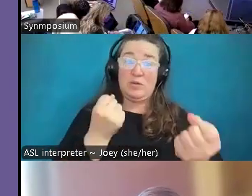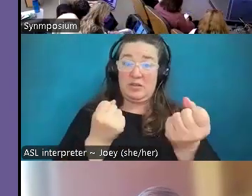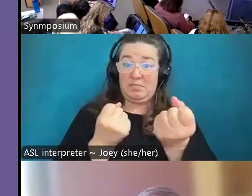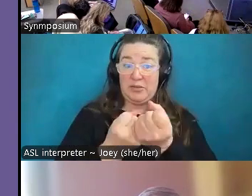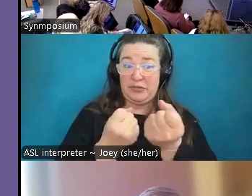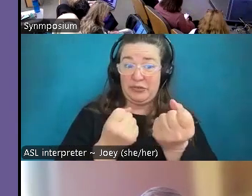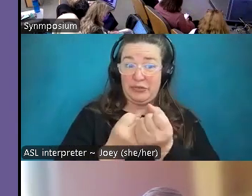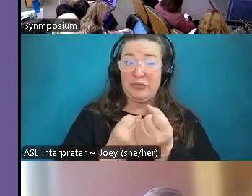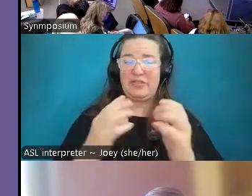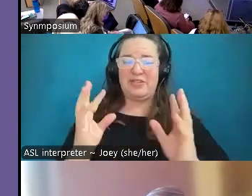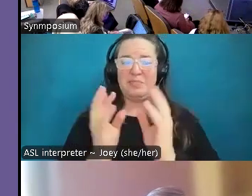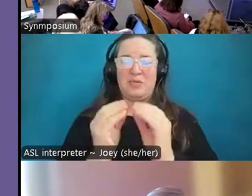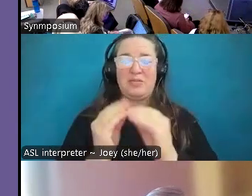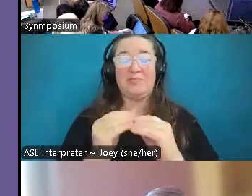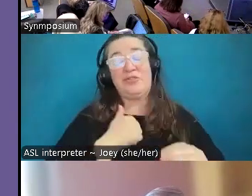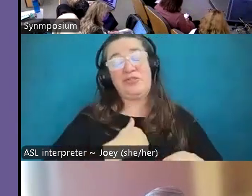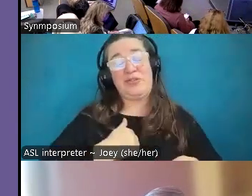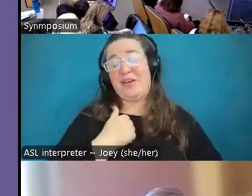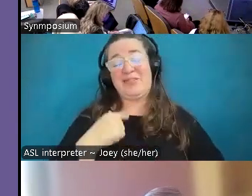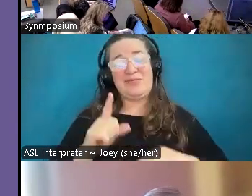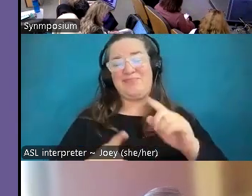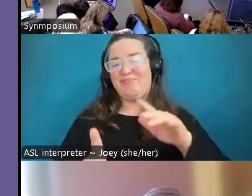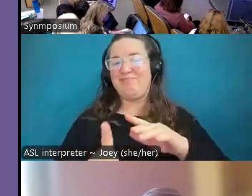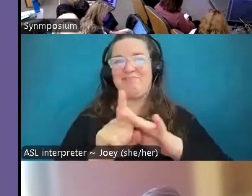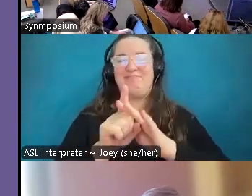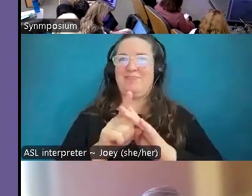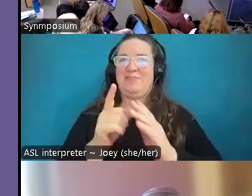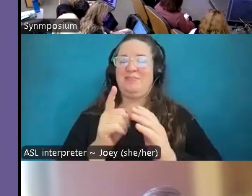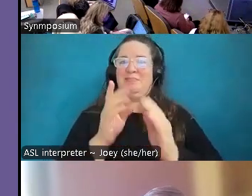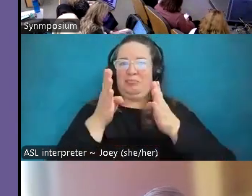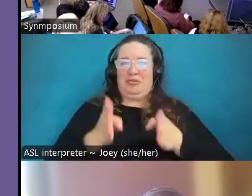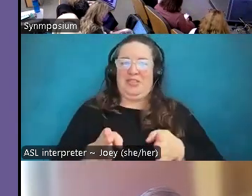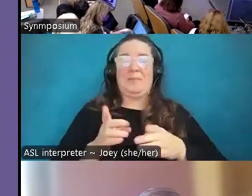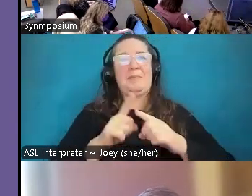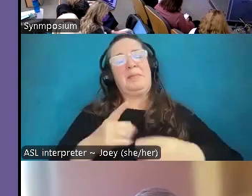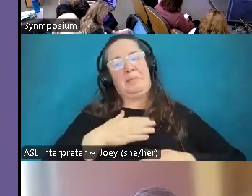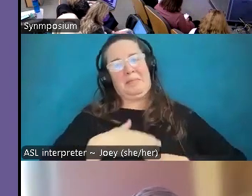can't be there with you in person, but it's a pleasure to join you.